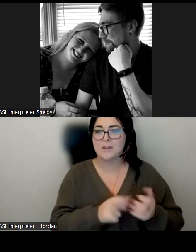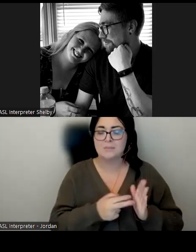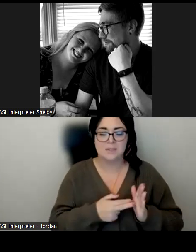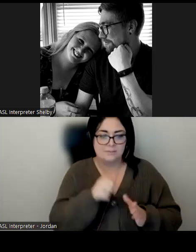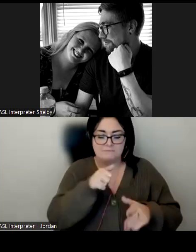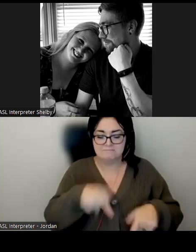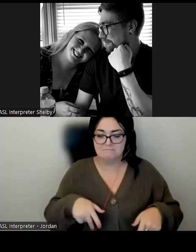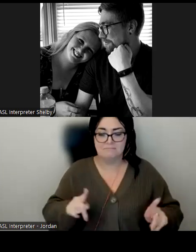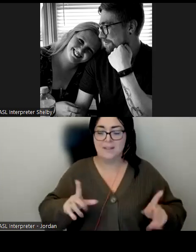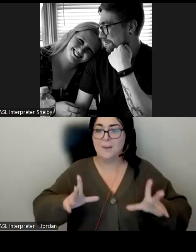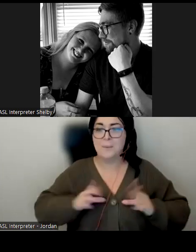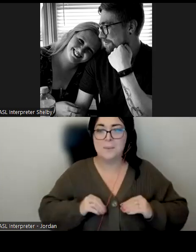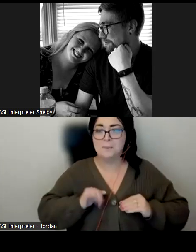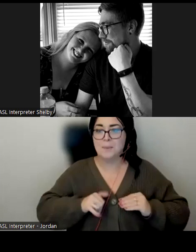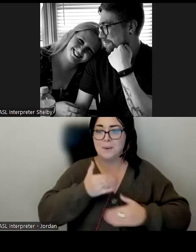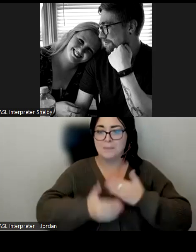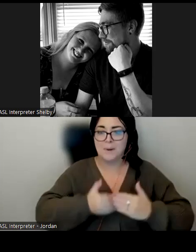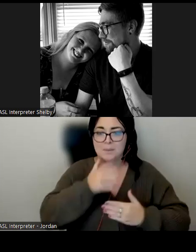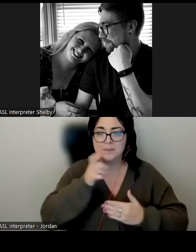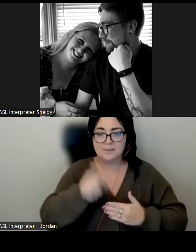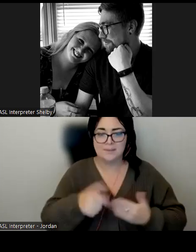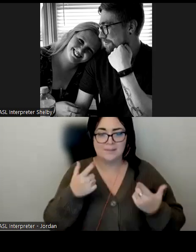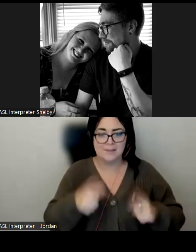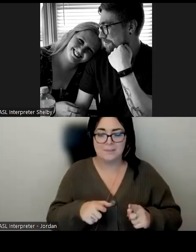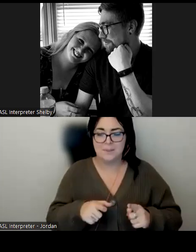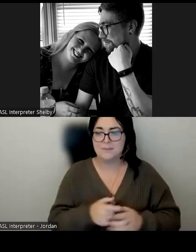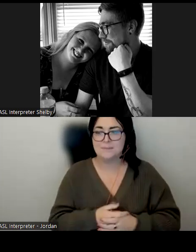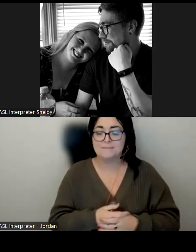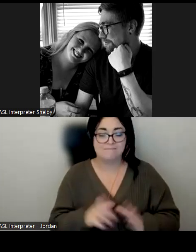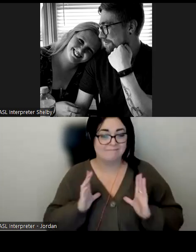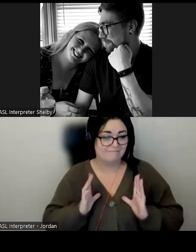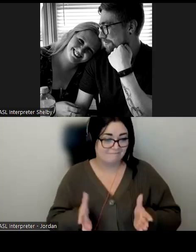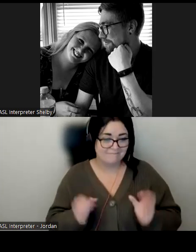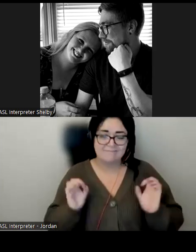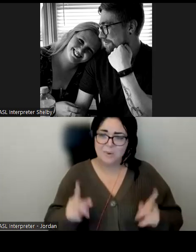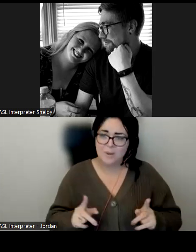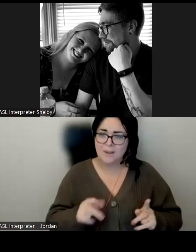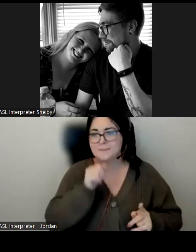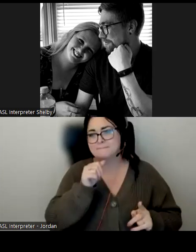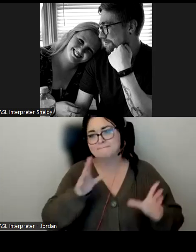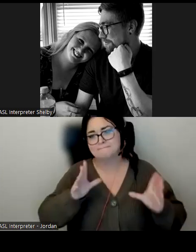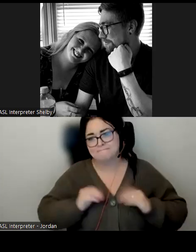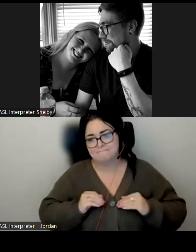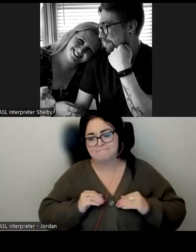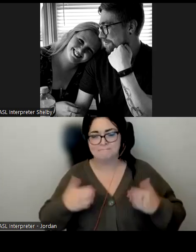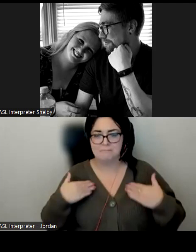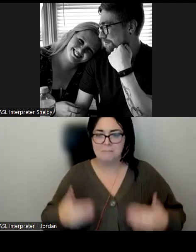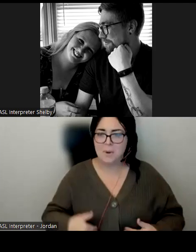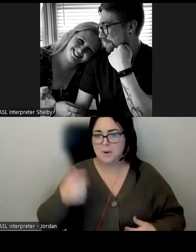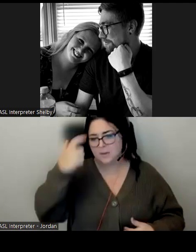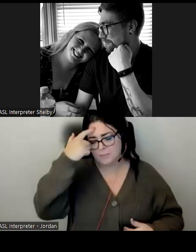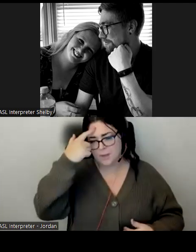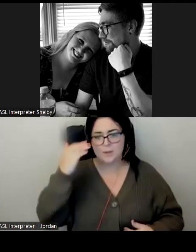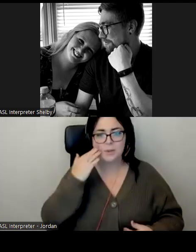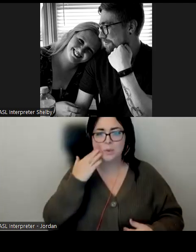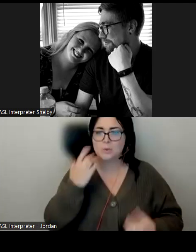grieve, and know that it's okay to grieve. And this is what our bodies and brains are supposed